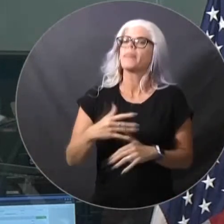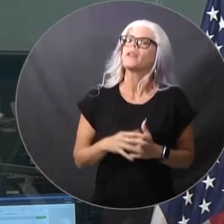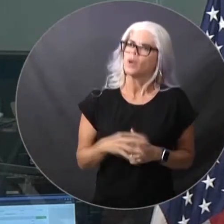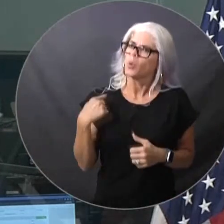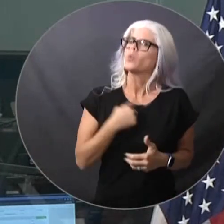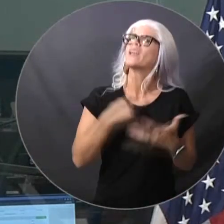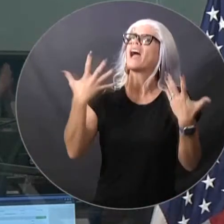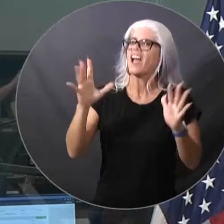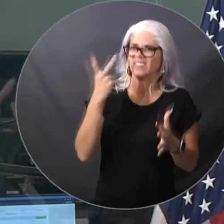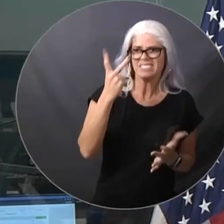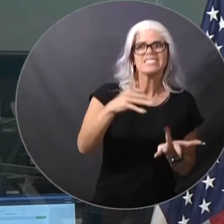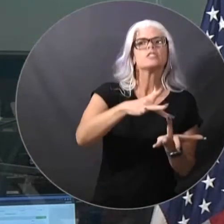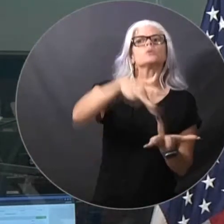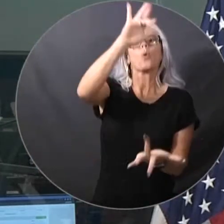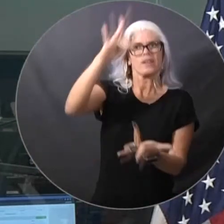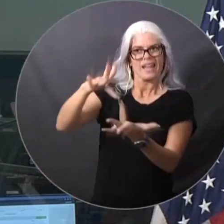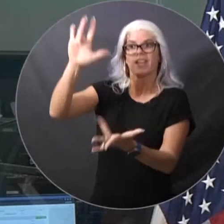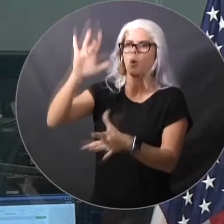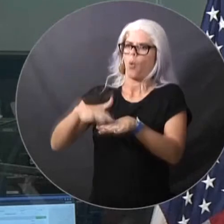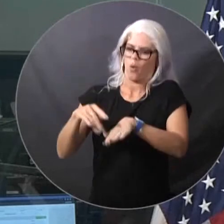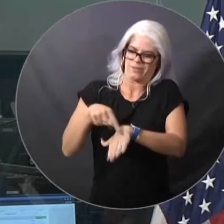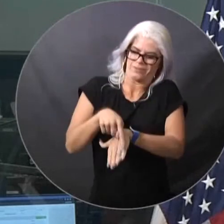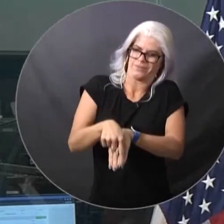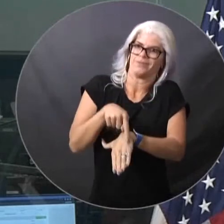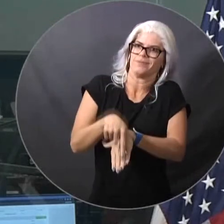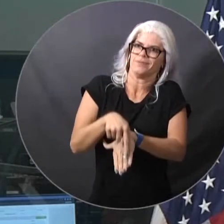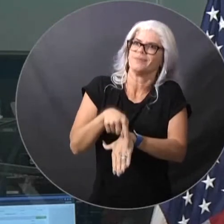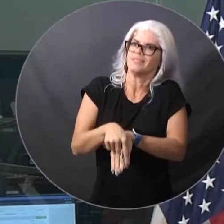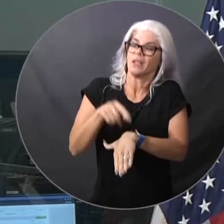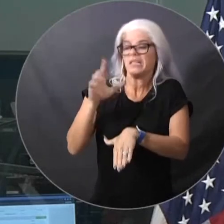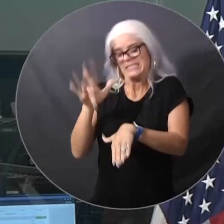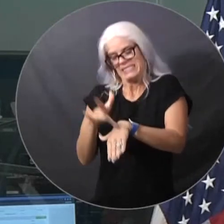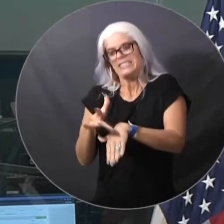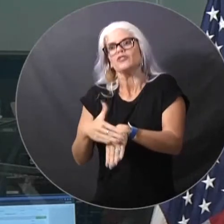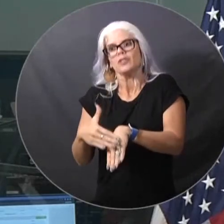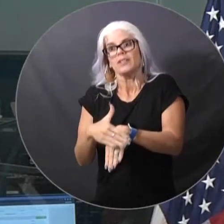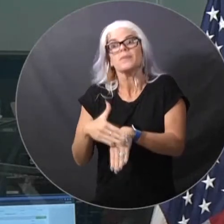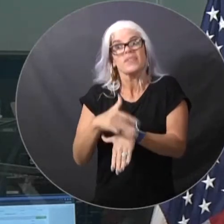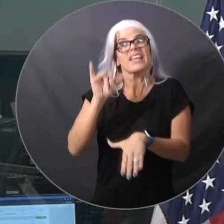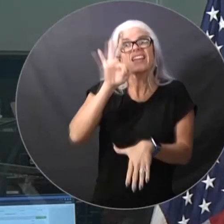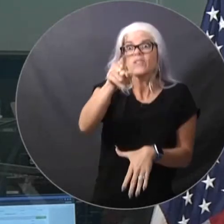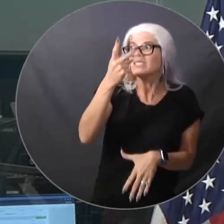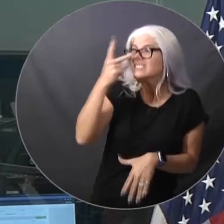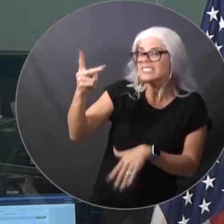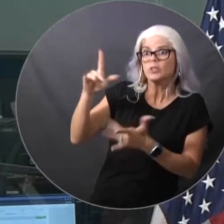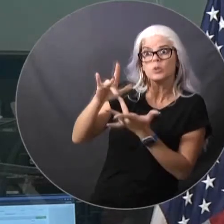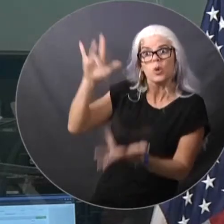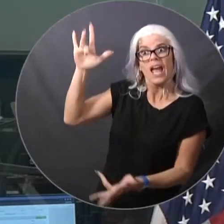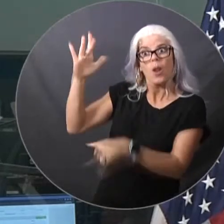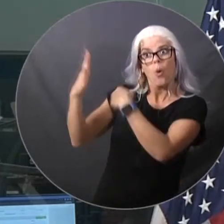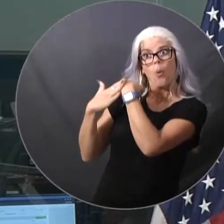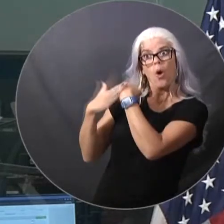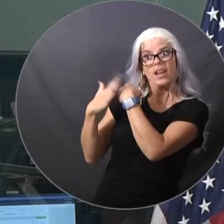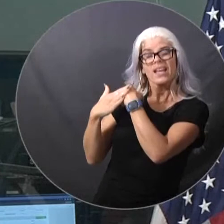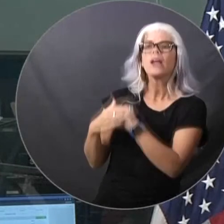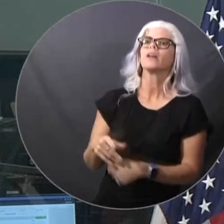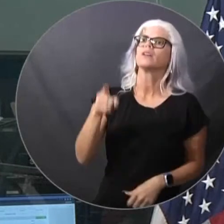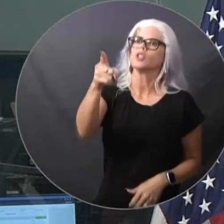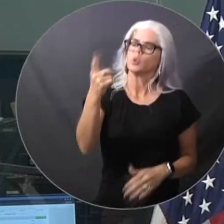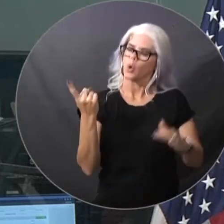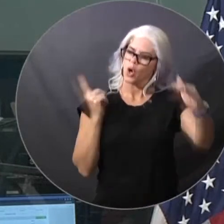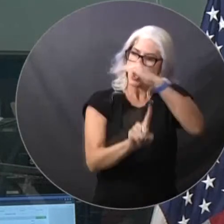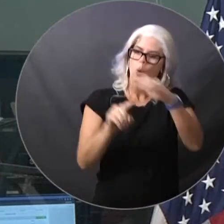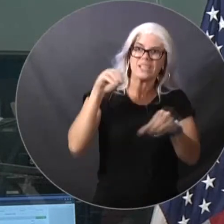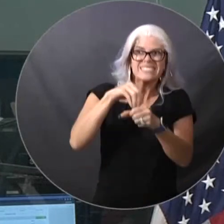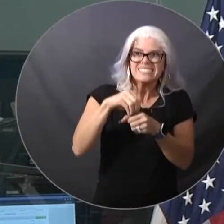east central Florida. If you're in a tornado warning, again, seek an interior room free of windows, get